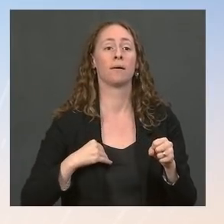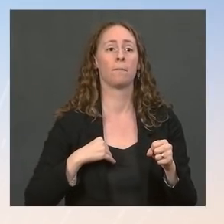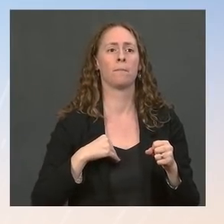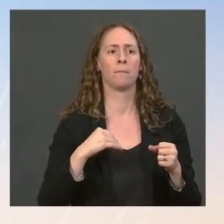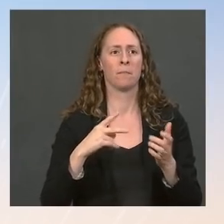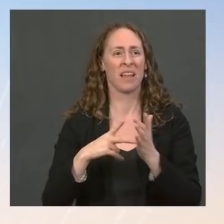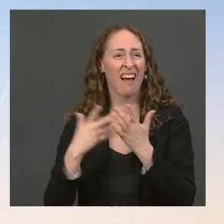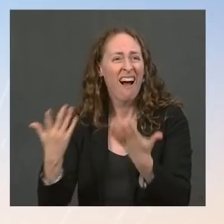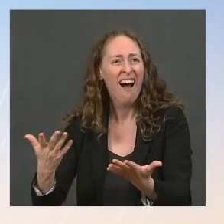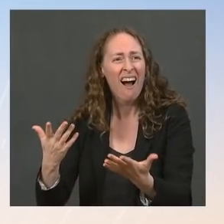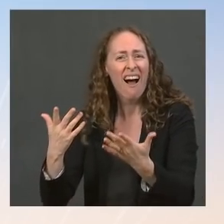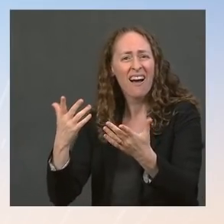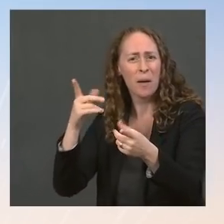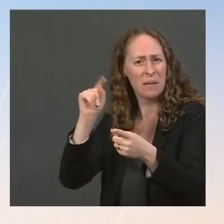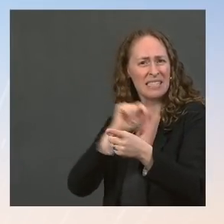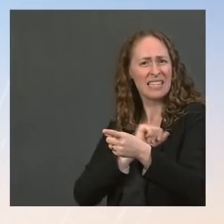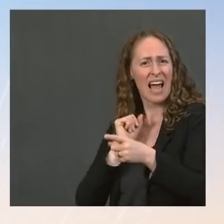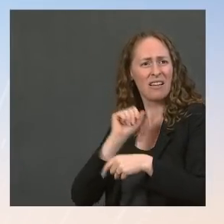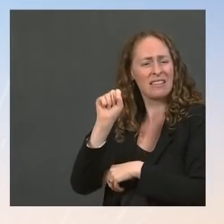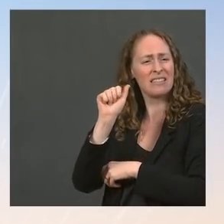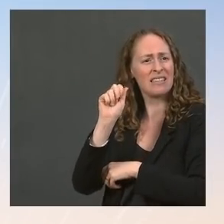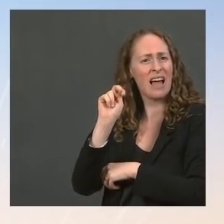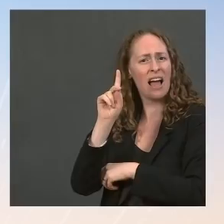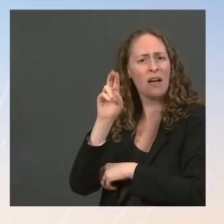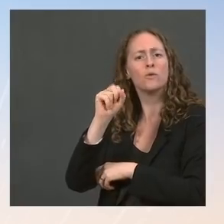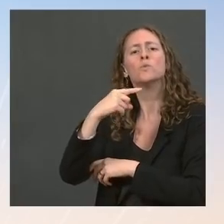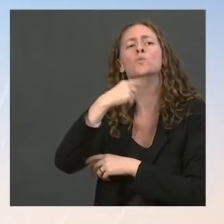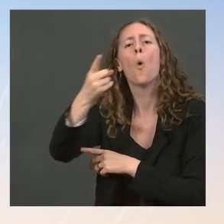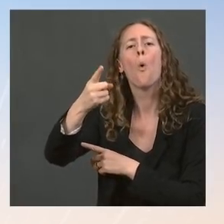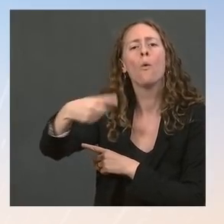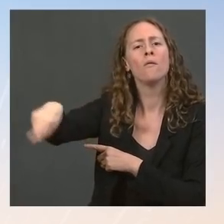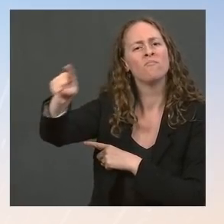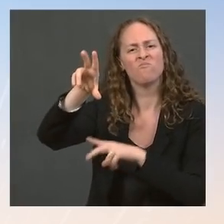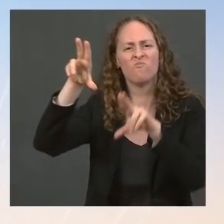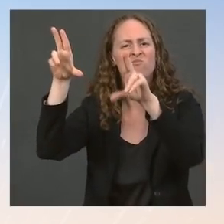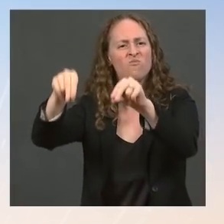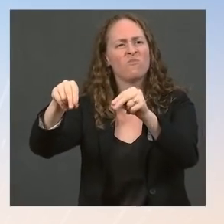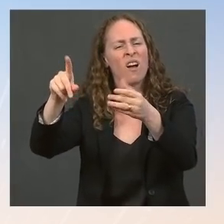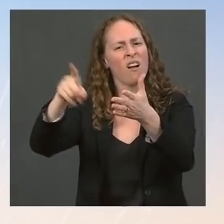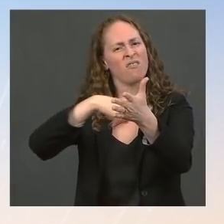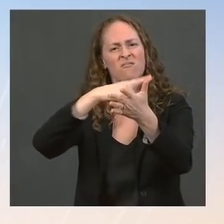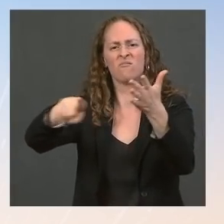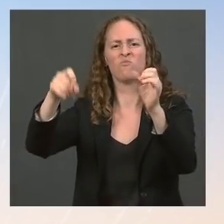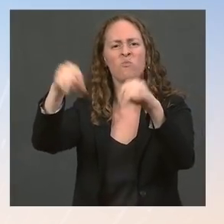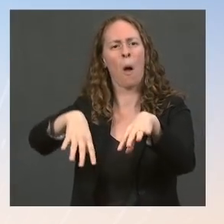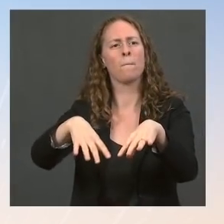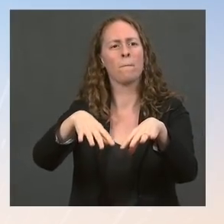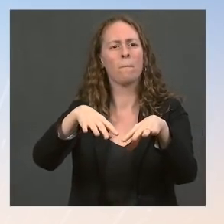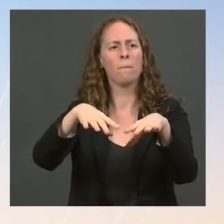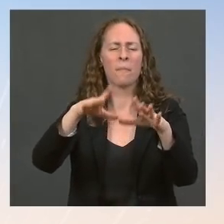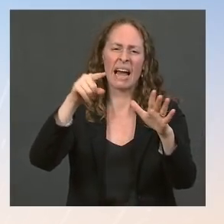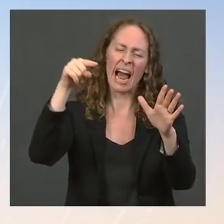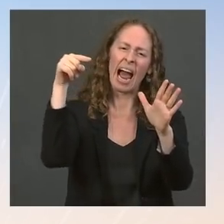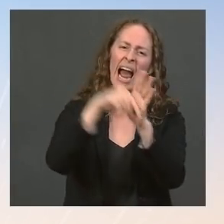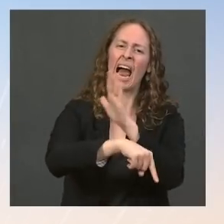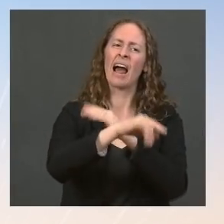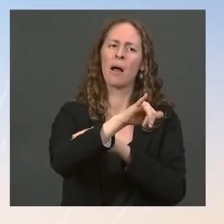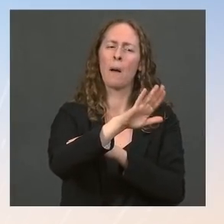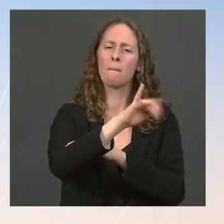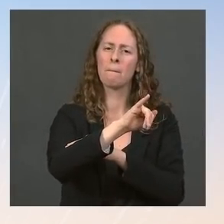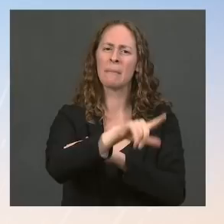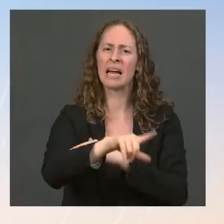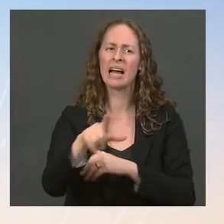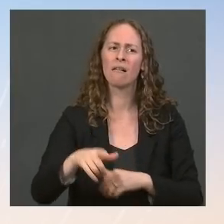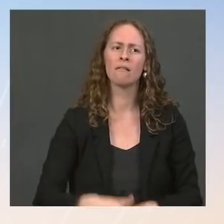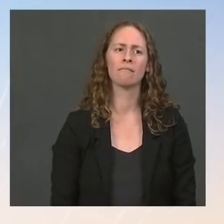telling his progressive colleagues, vote it down. Vote down the bipartisan infrastructure package. Kill the whole thing. Well, I'm not going to speak for